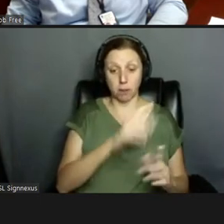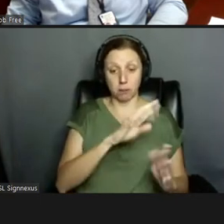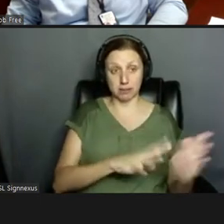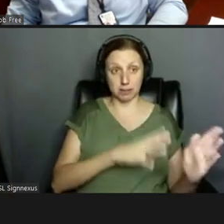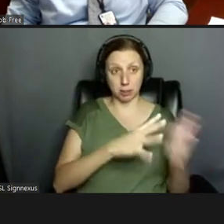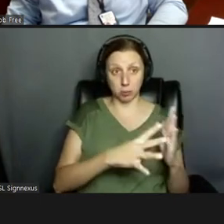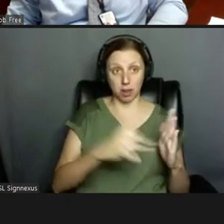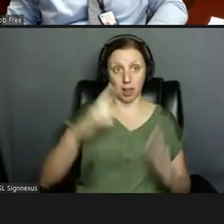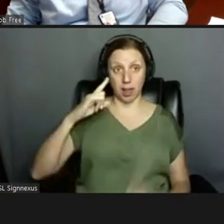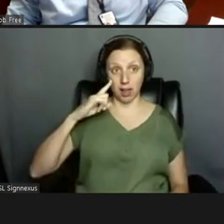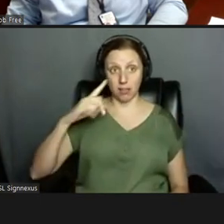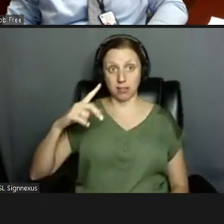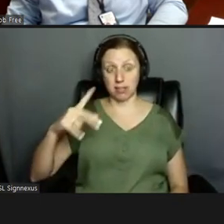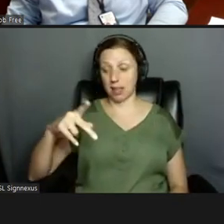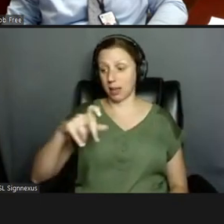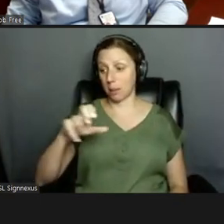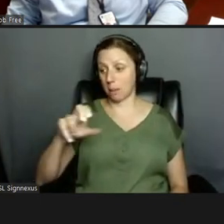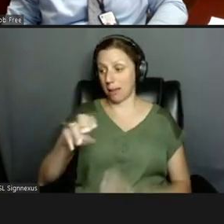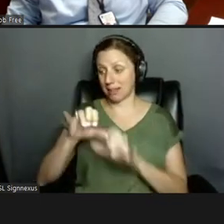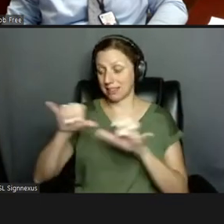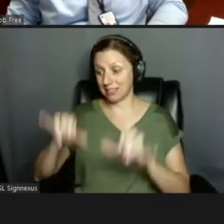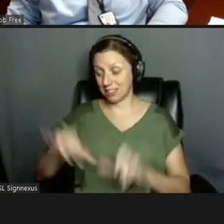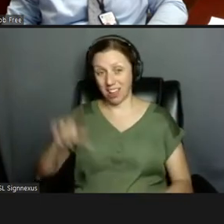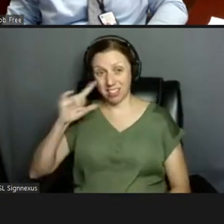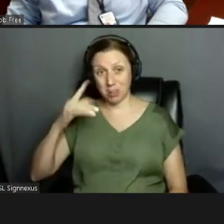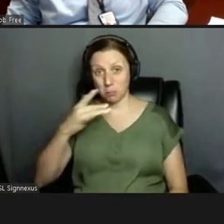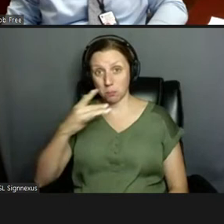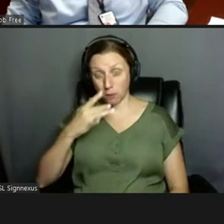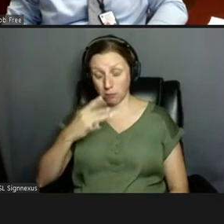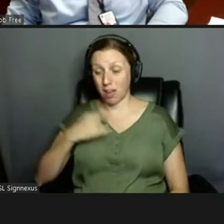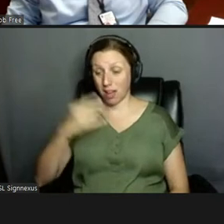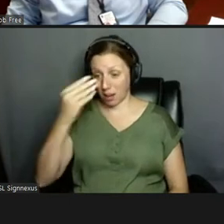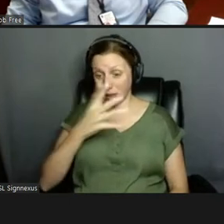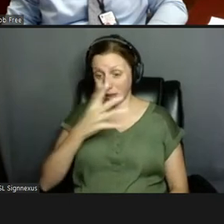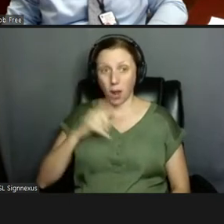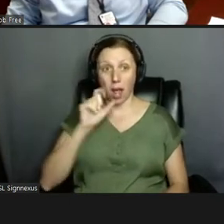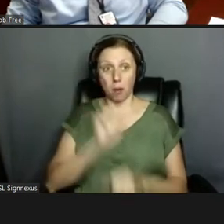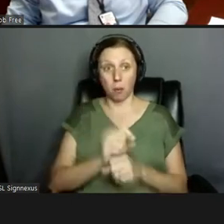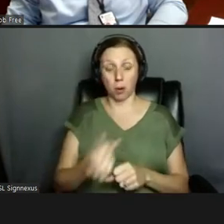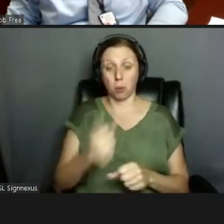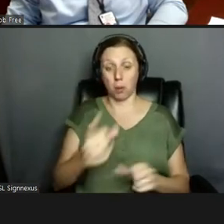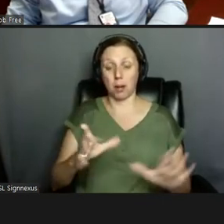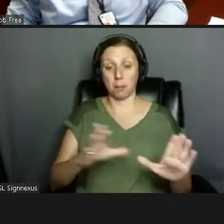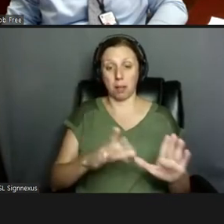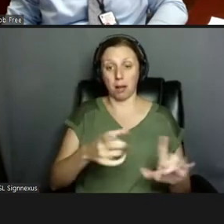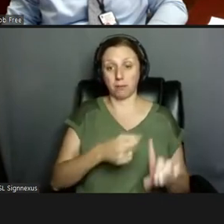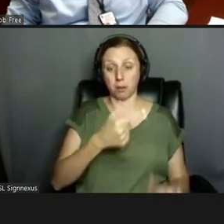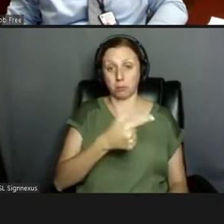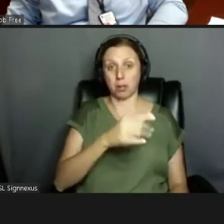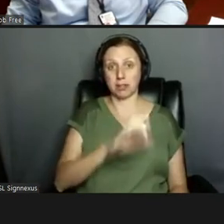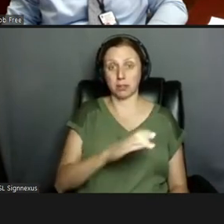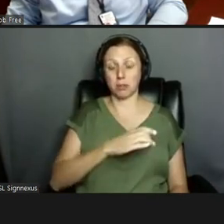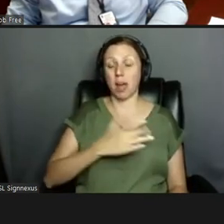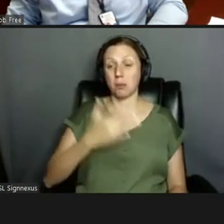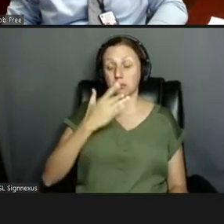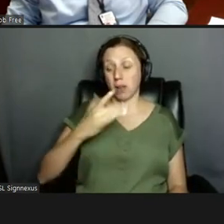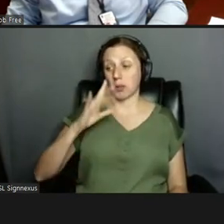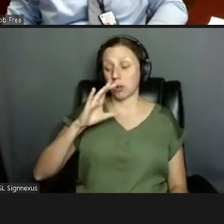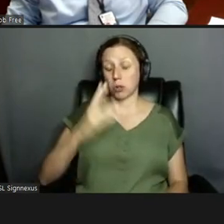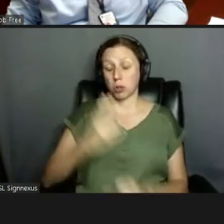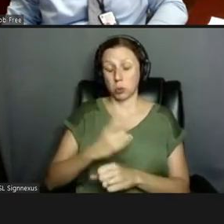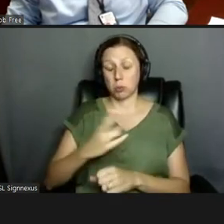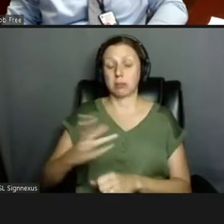that's actually preferable. And I speak this as a person who works one block from Grand Central. I would rather have you go back to the old schedule and take Grand Central